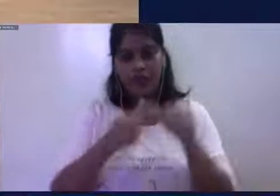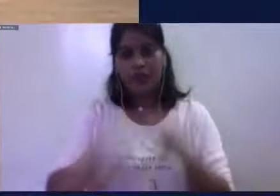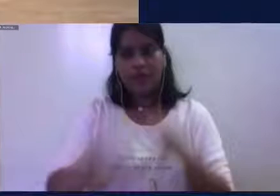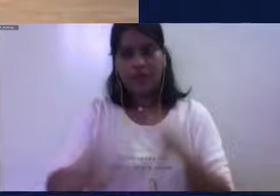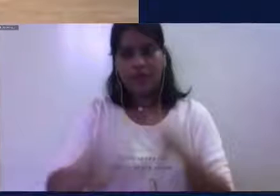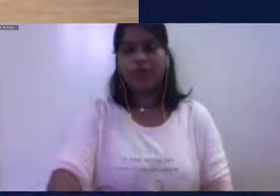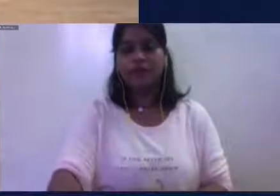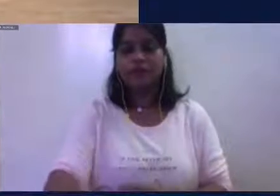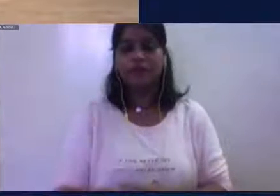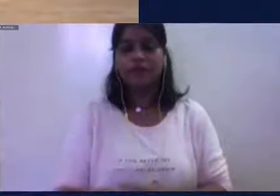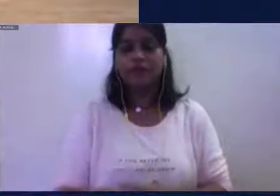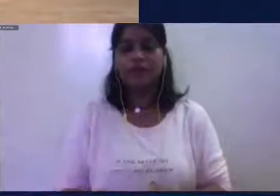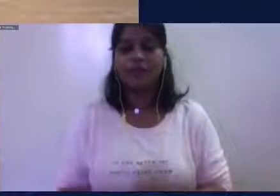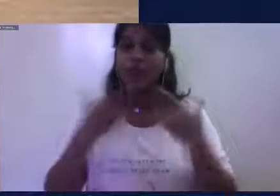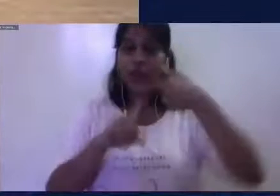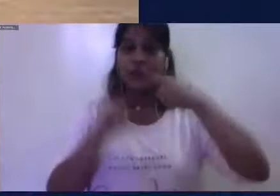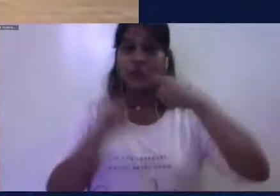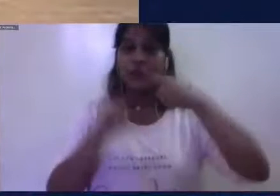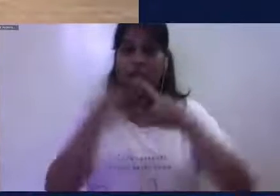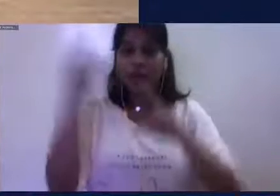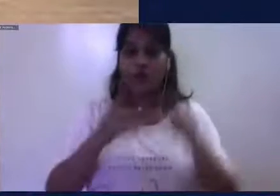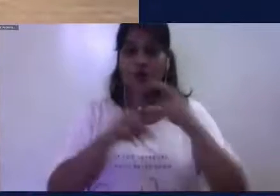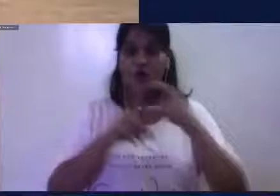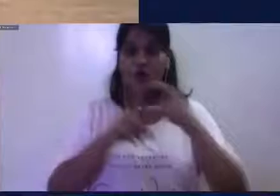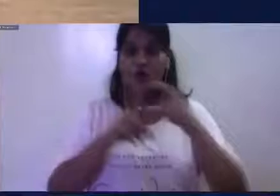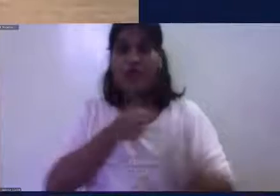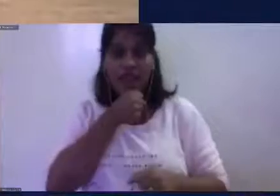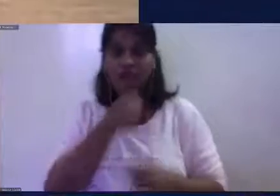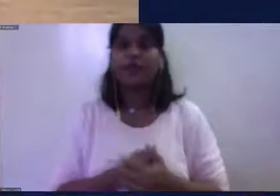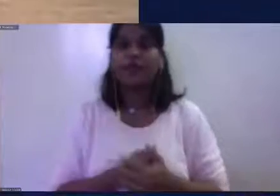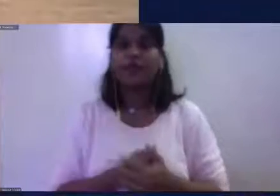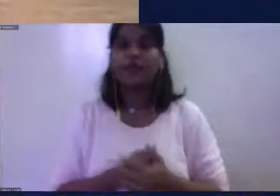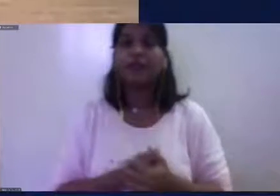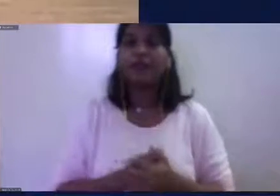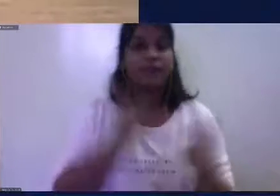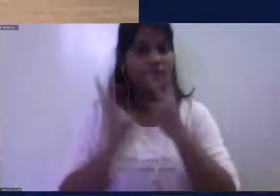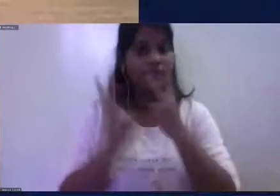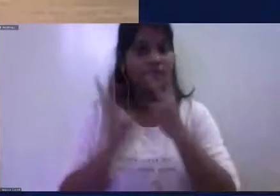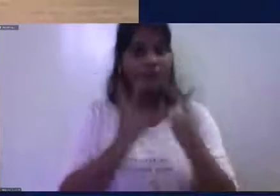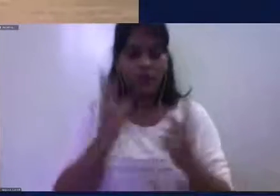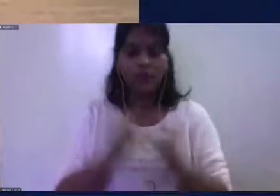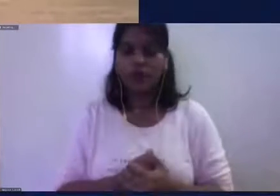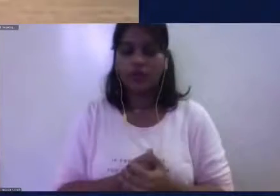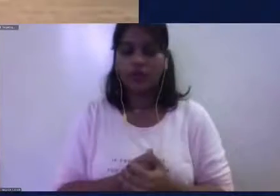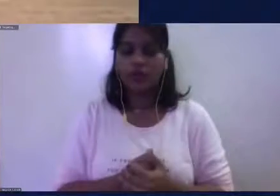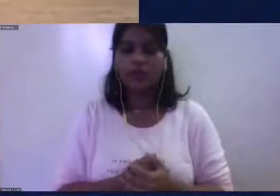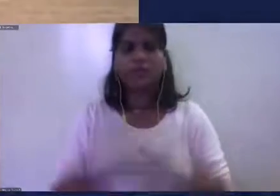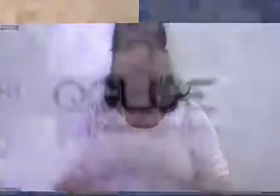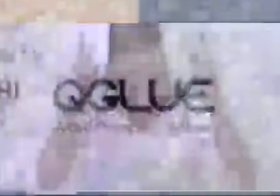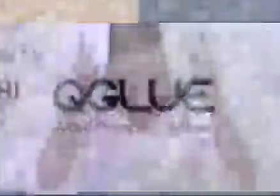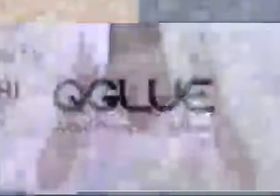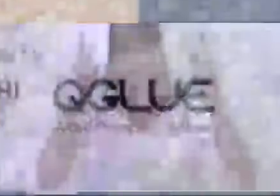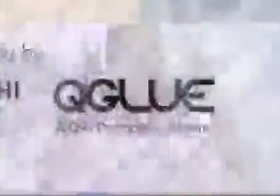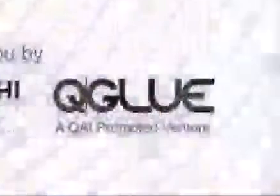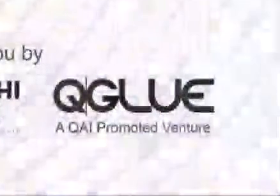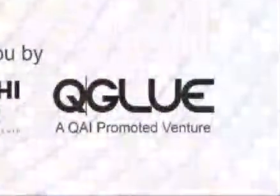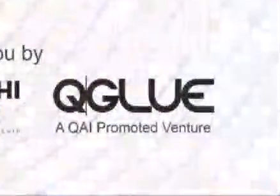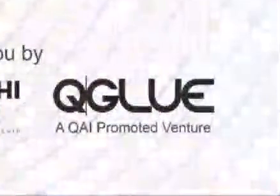New Delhi. Thanks, QGLUE for having me over. And the topic, let me share my screen here.